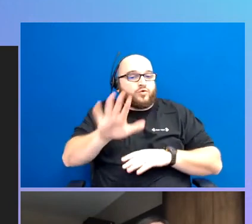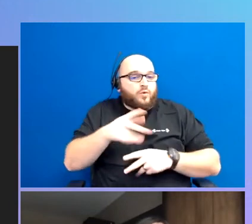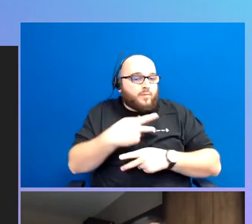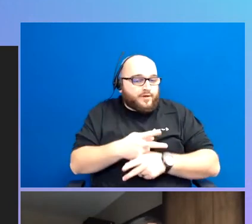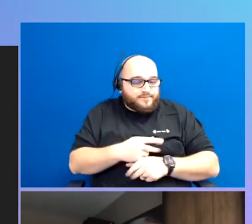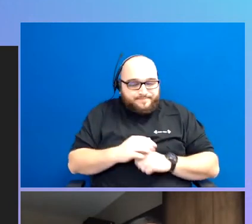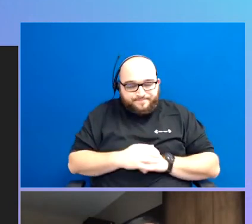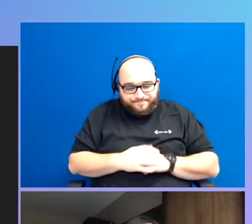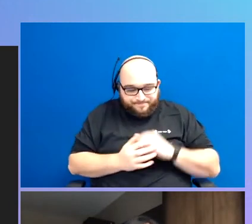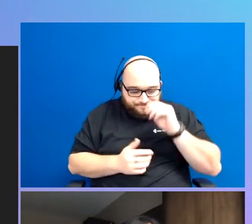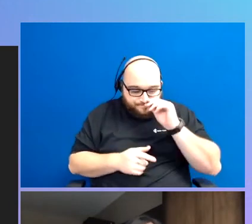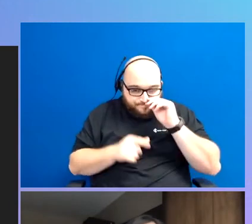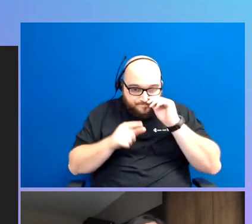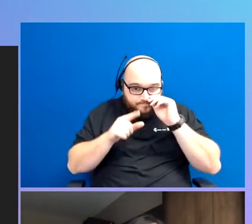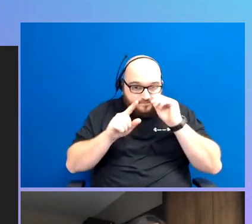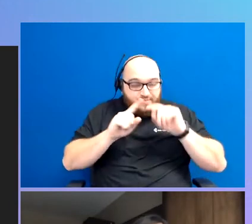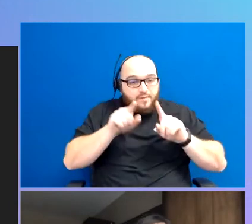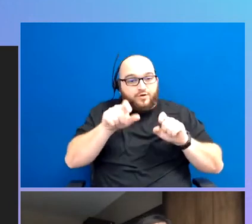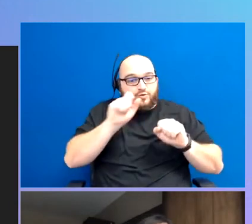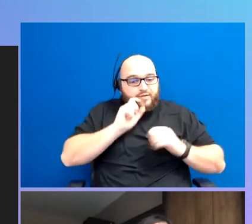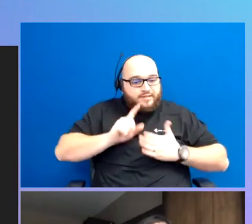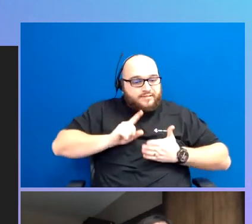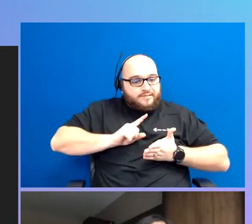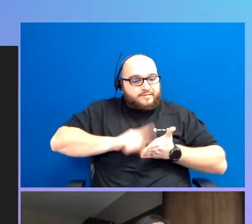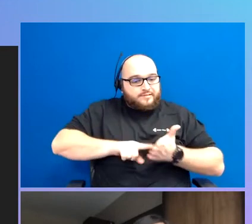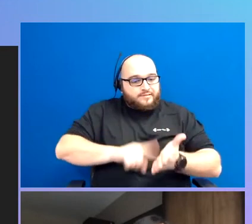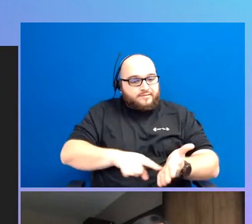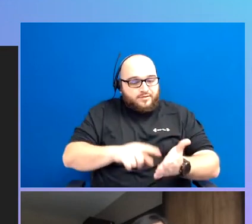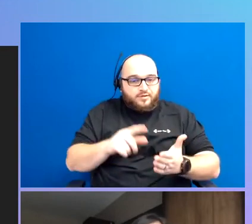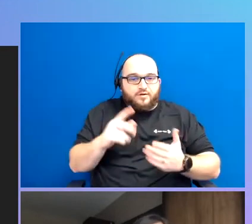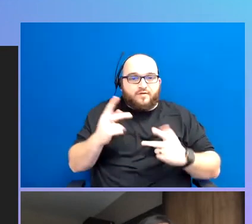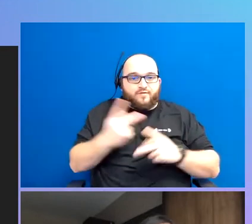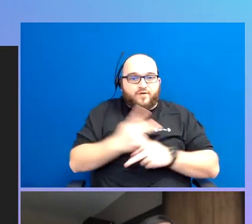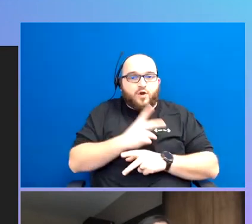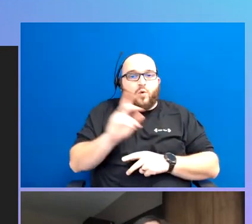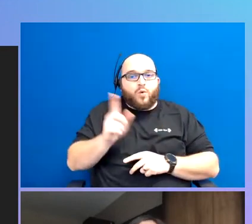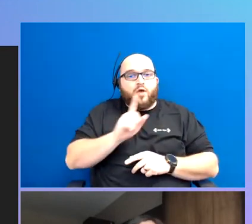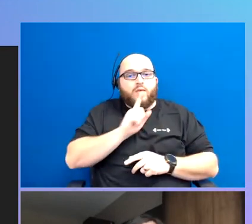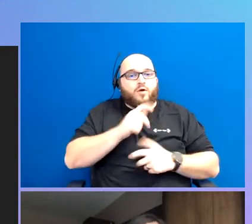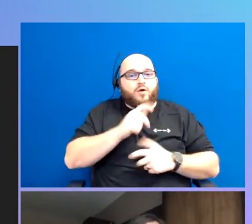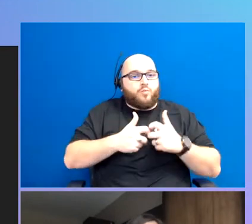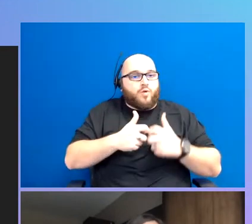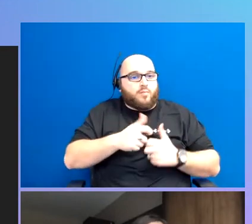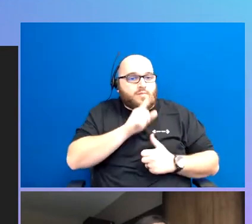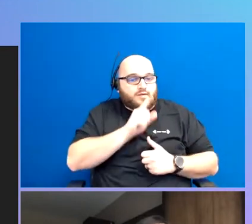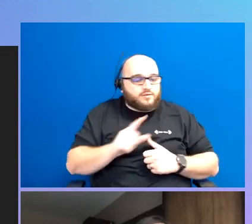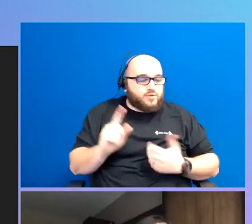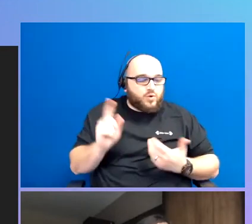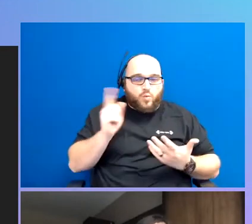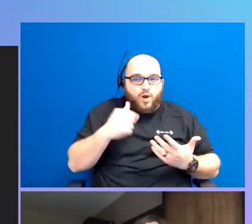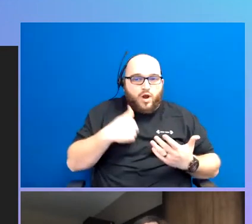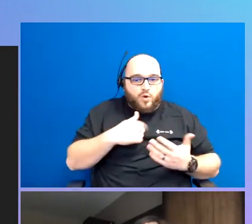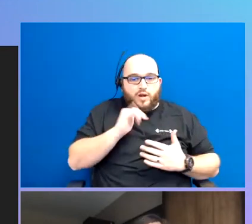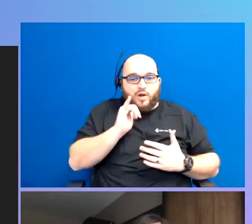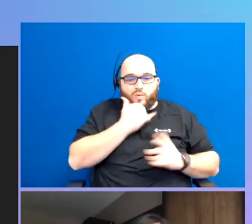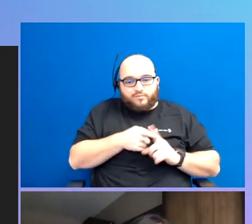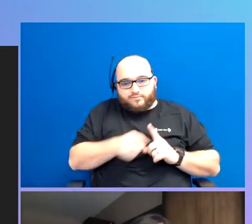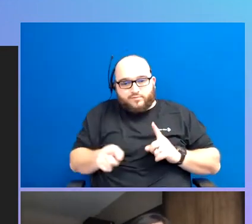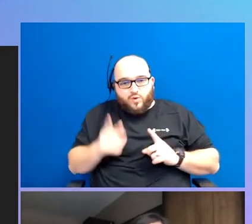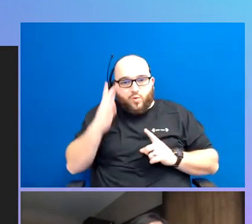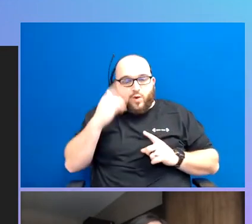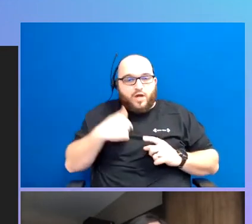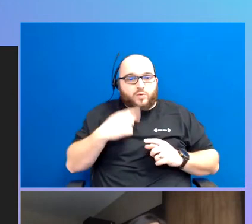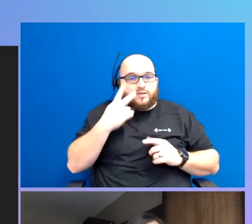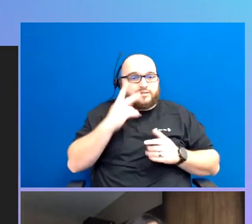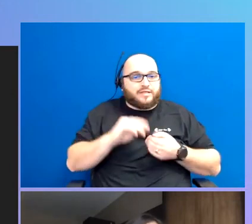But you might also use it to investigate the root cause of where we're going wrong. Why is it that we saw a sudden spike